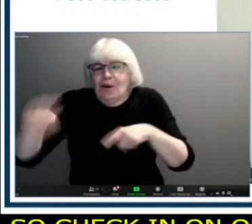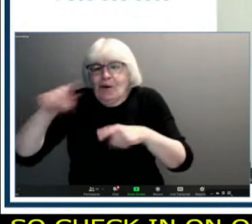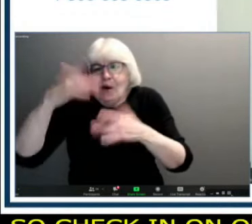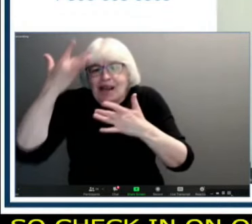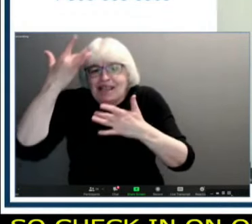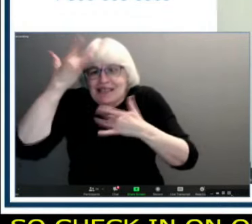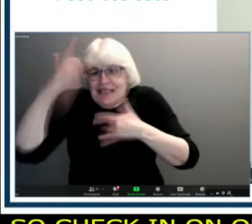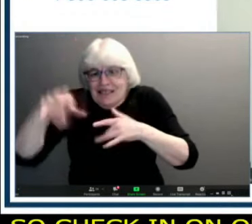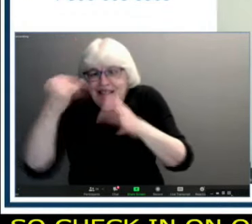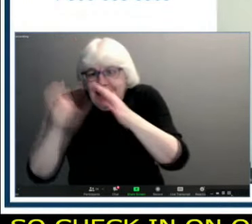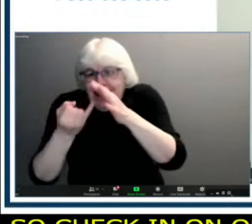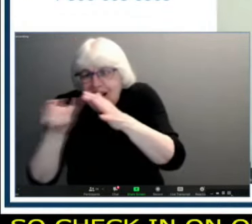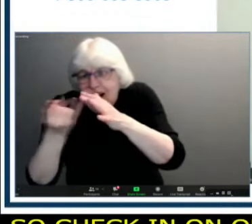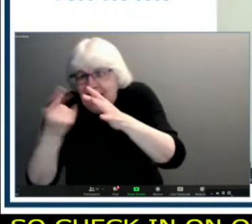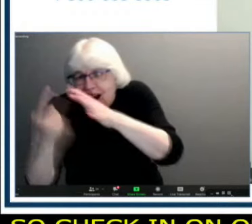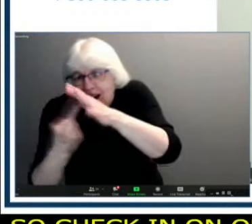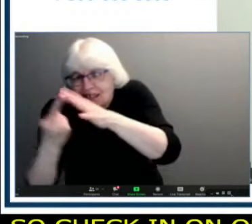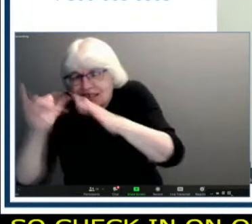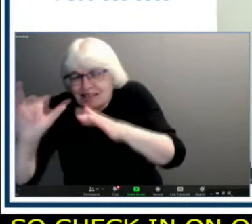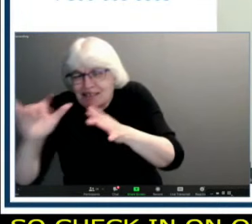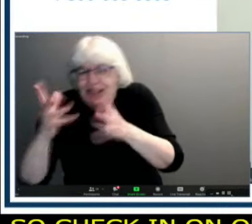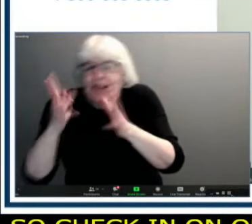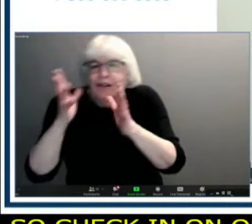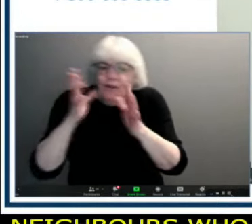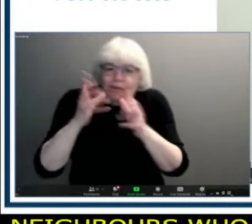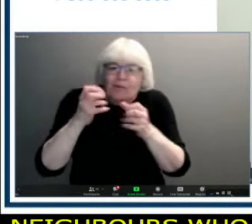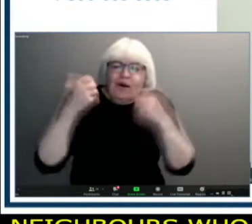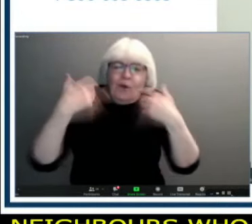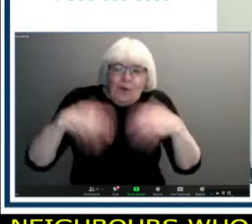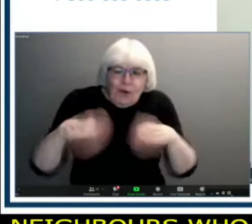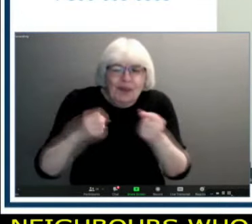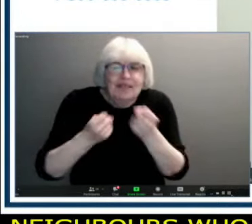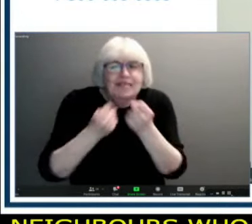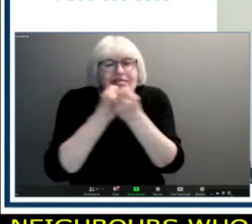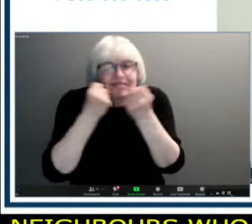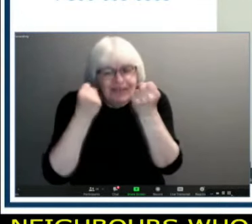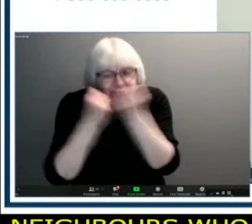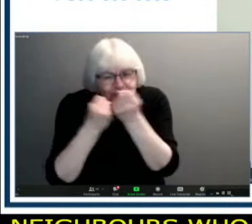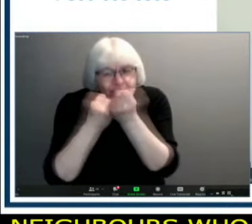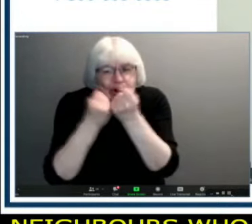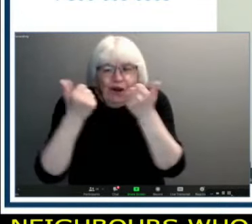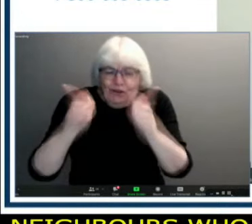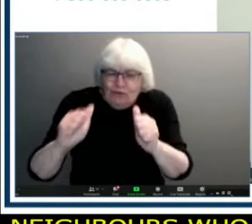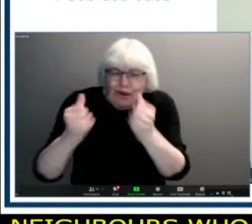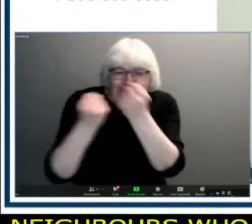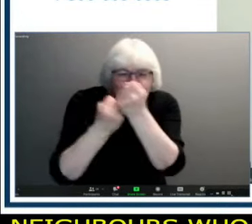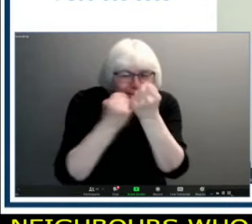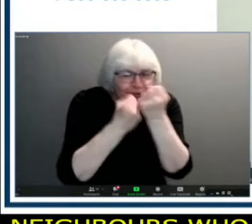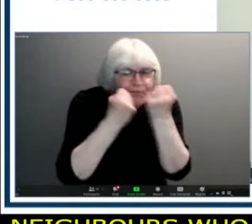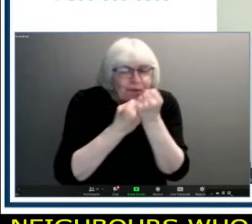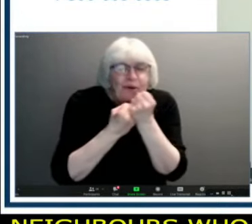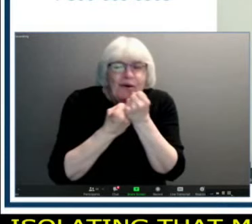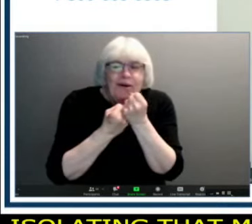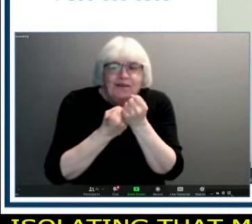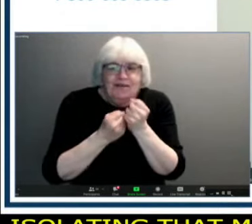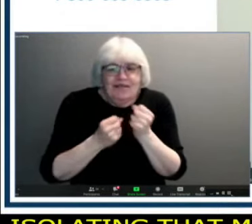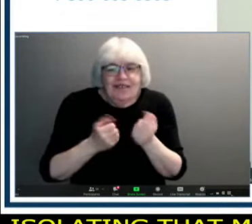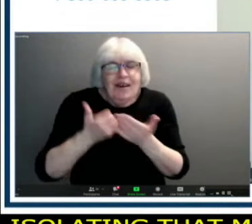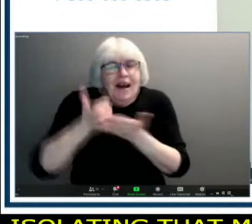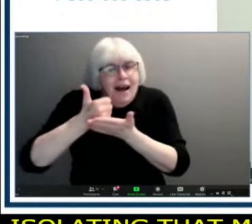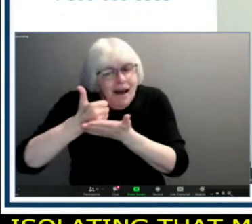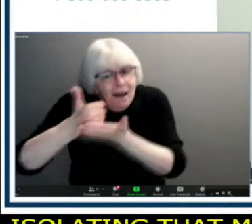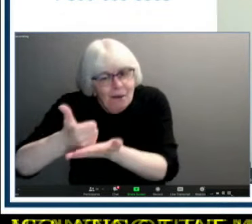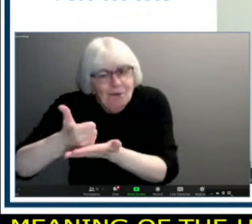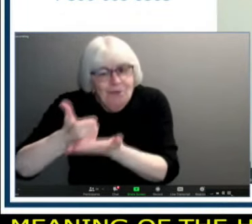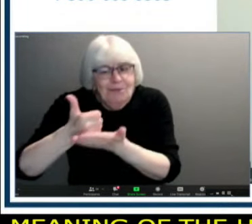the true meaning of the holidays by supporting them and offering them help. This is not